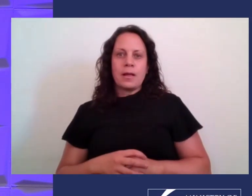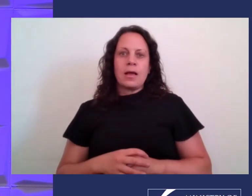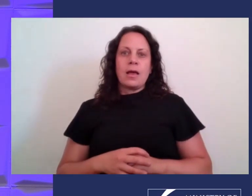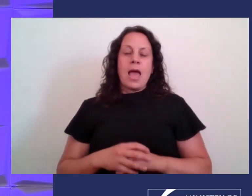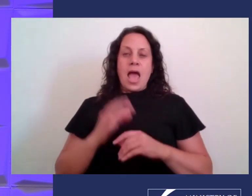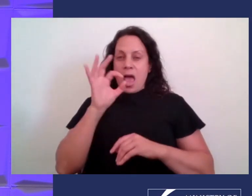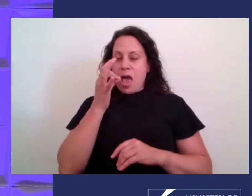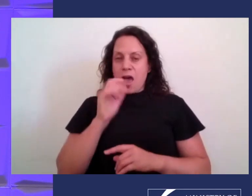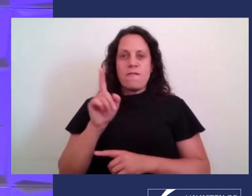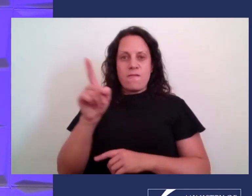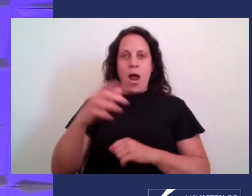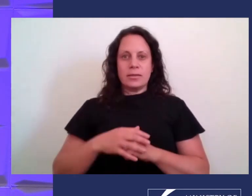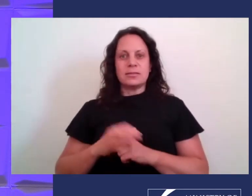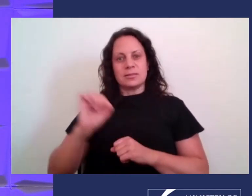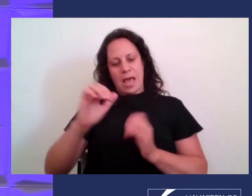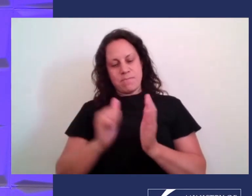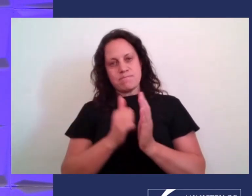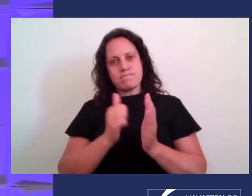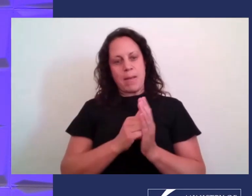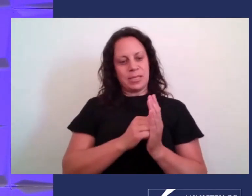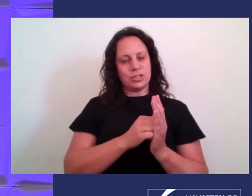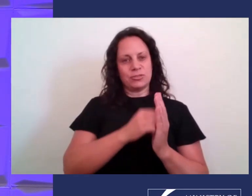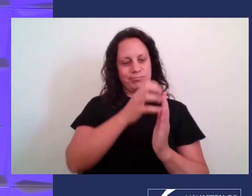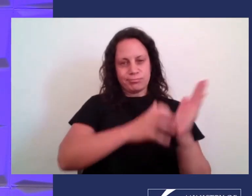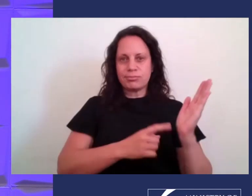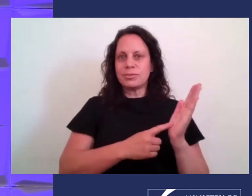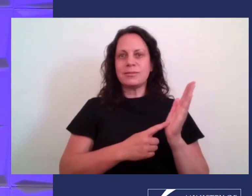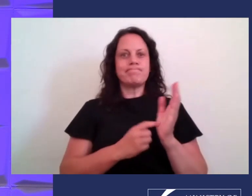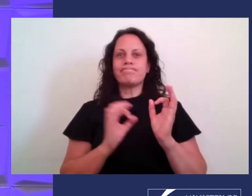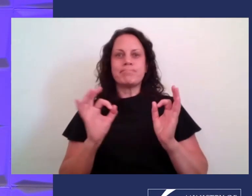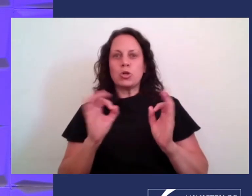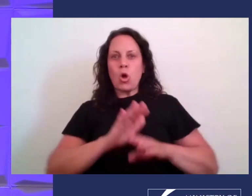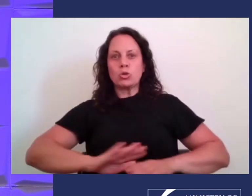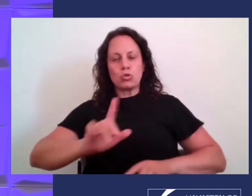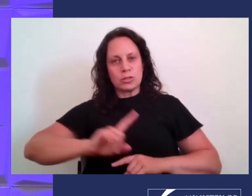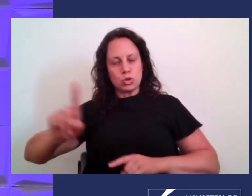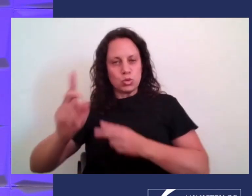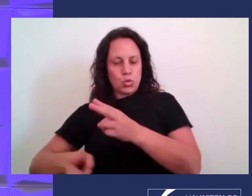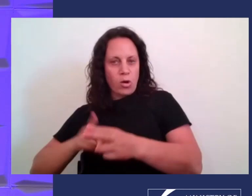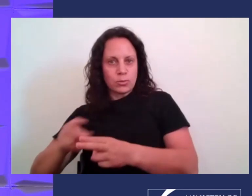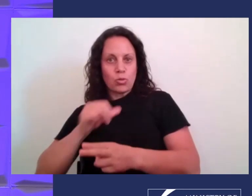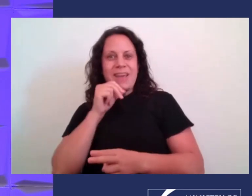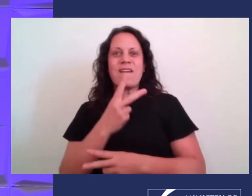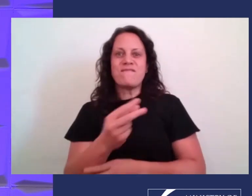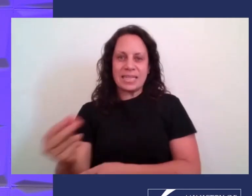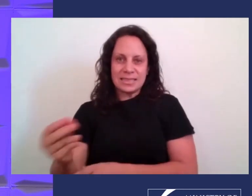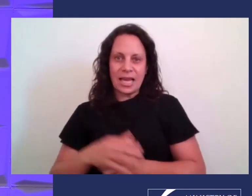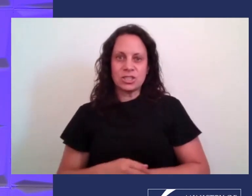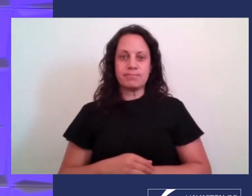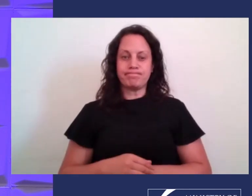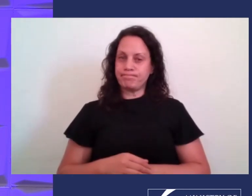were no children admitted to hospital with MISC who were vaccinated, compared to over 30 children who